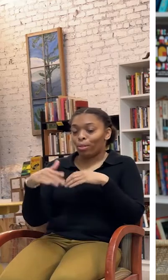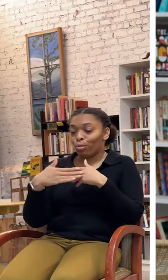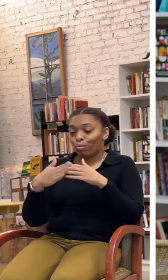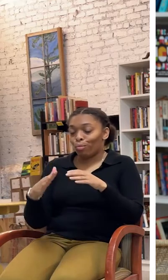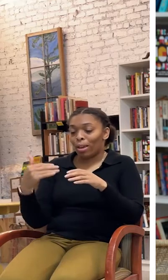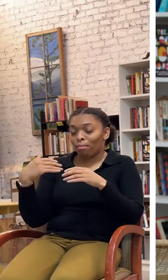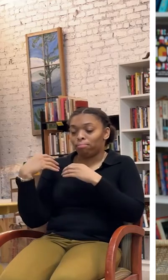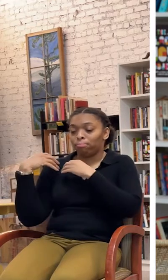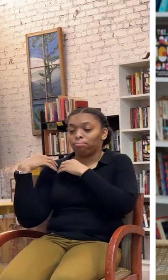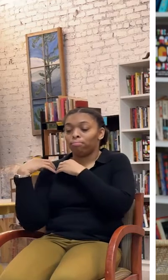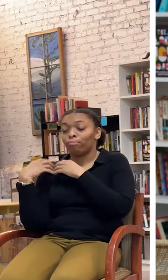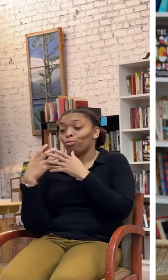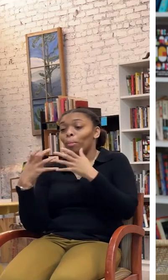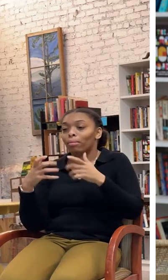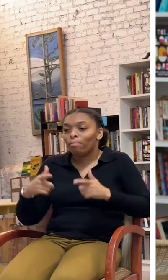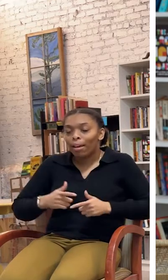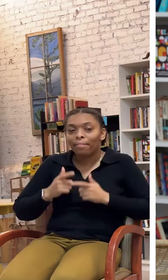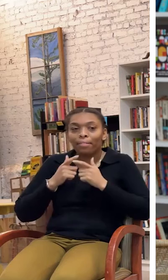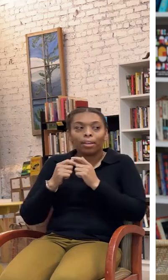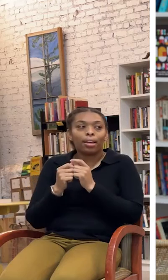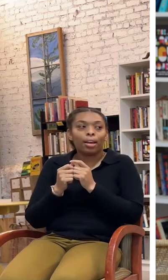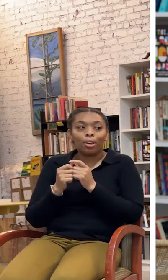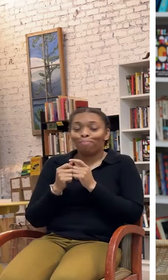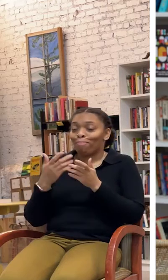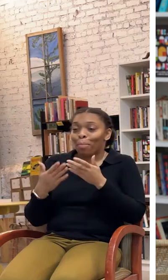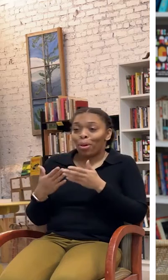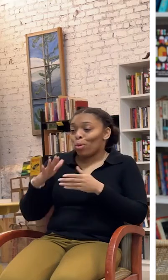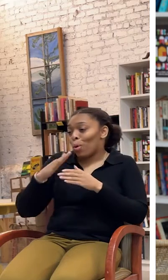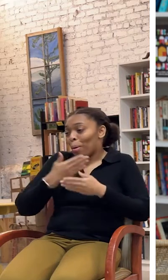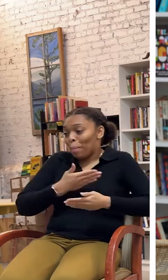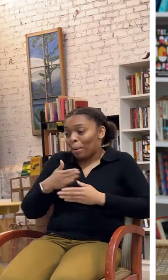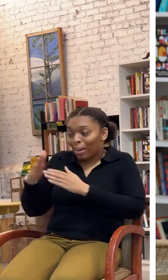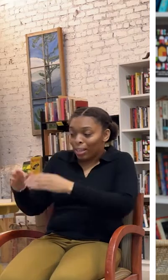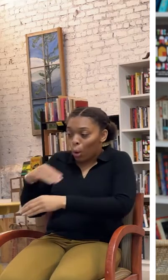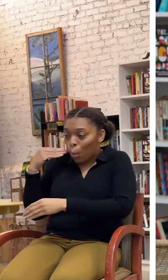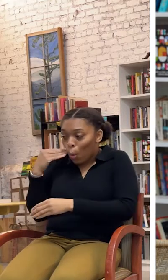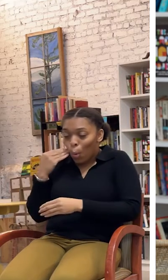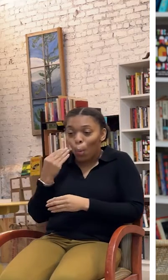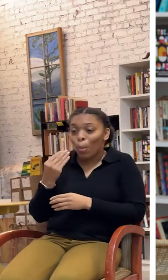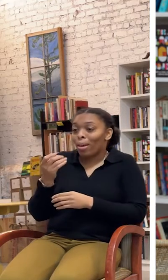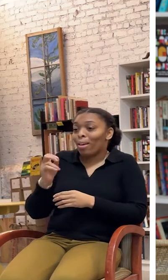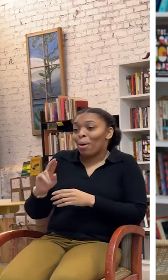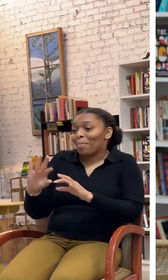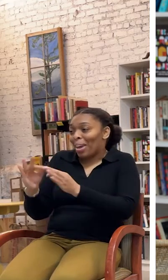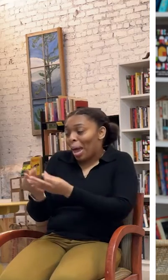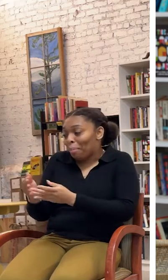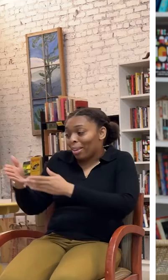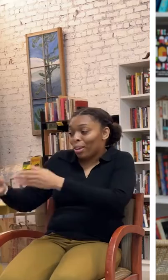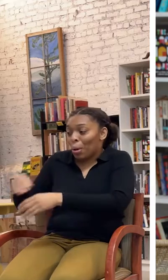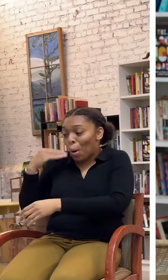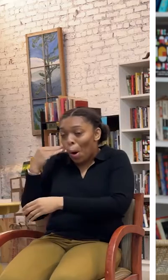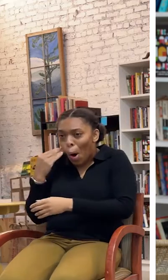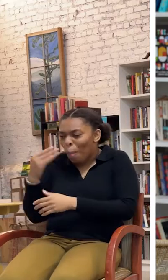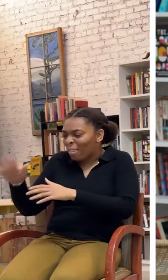carrying so much life, right? You left a baby at home. You left somebody you love who's texting you constantly and being like,